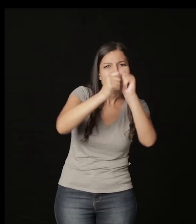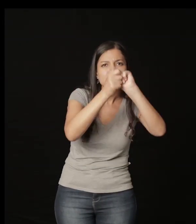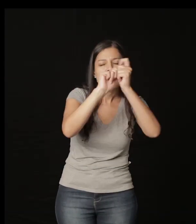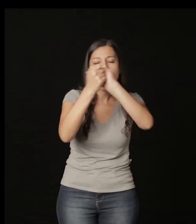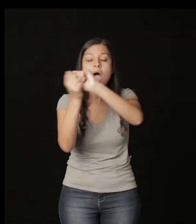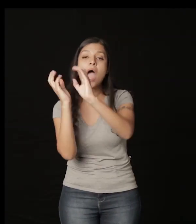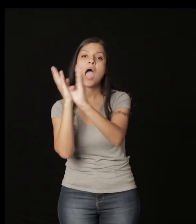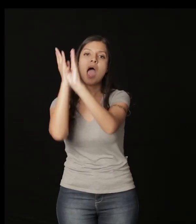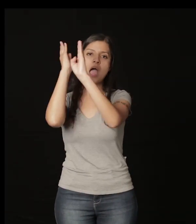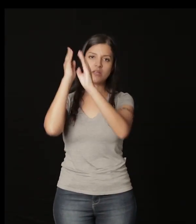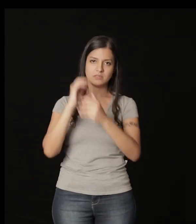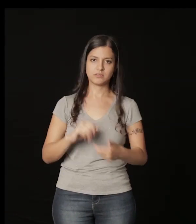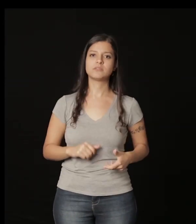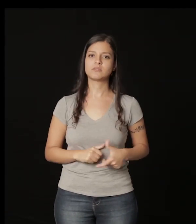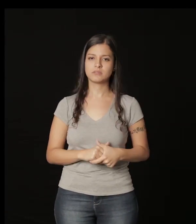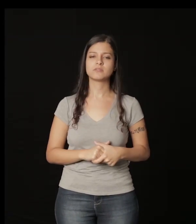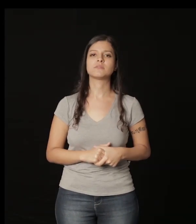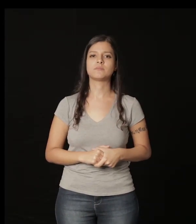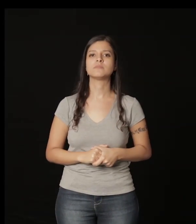demystified.